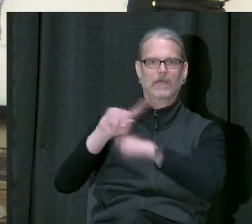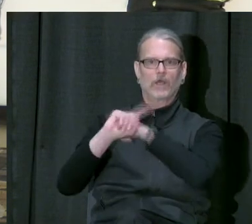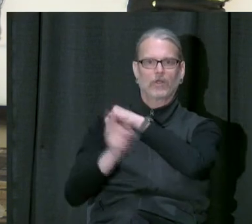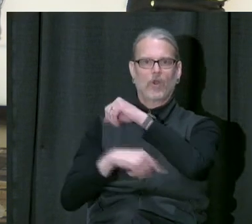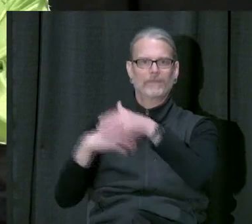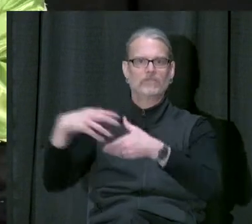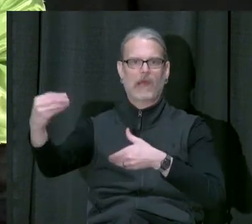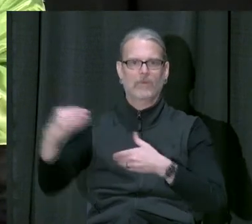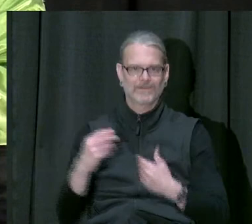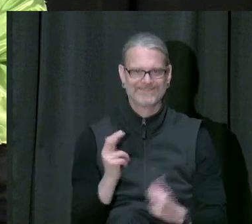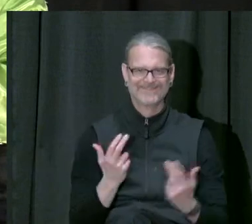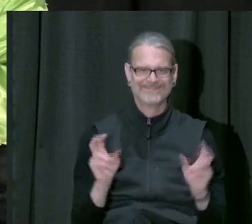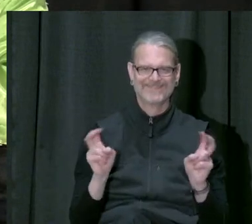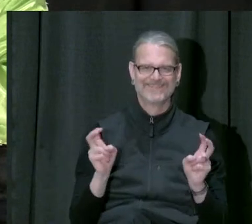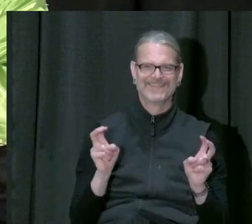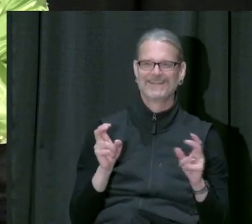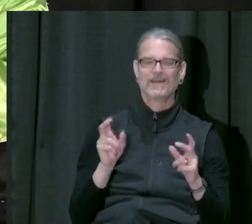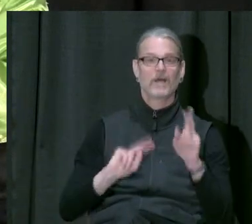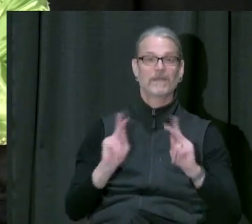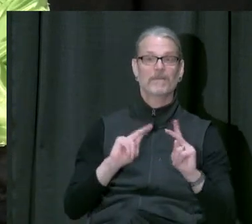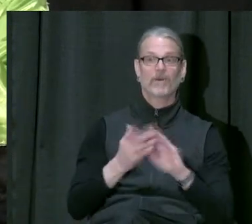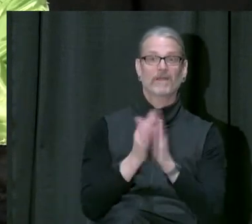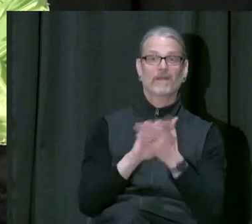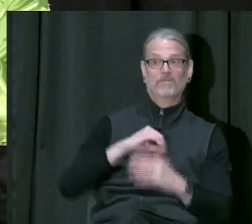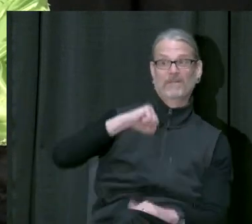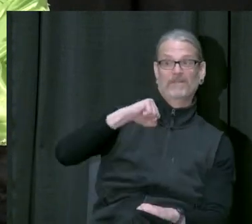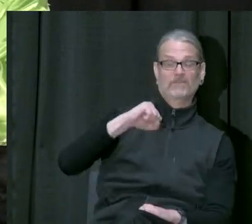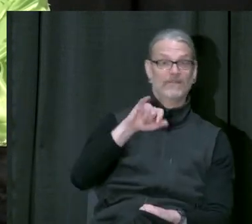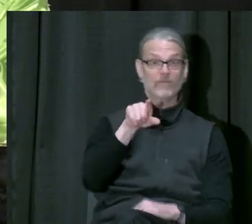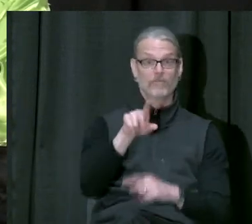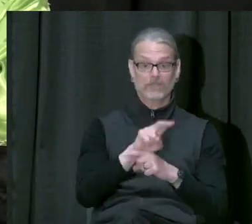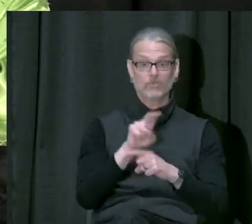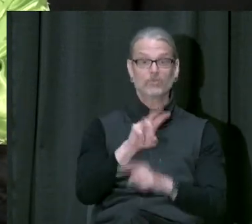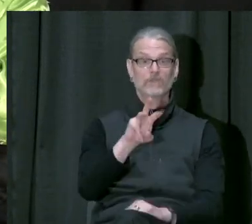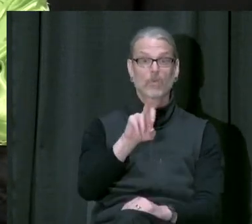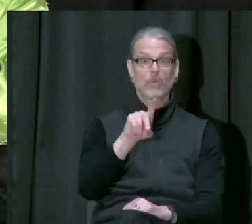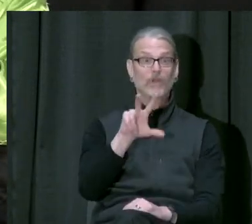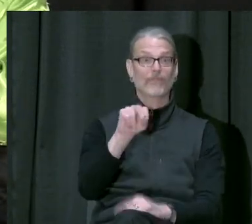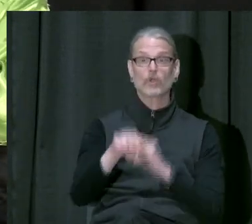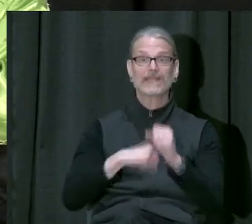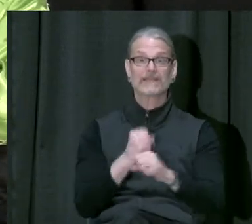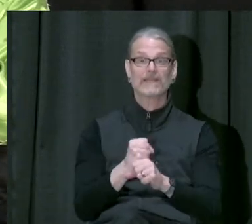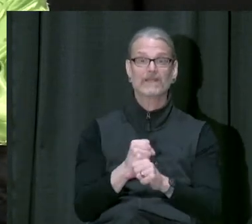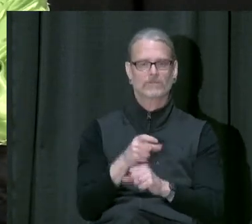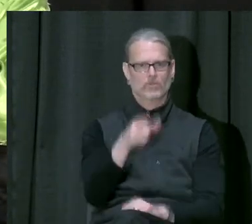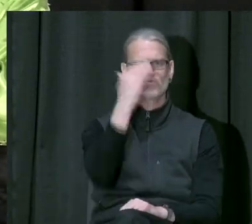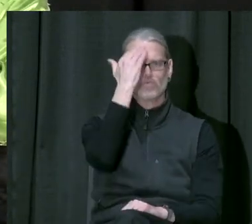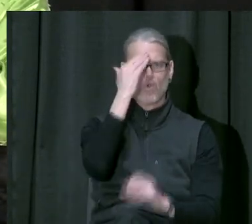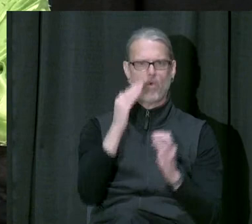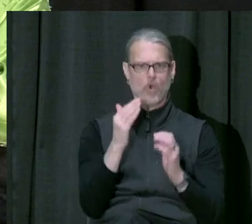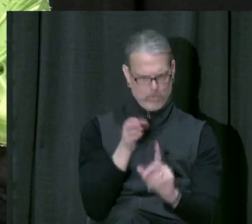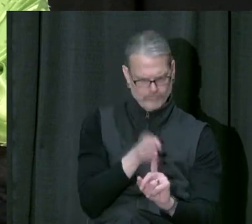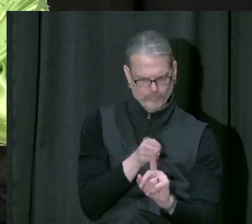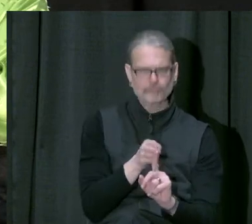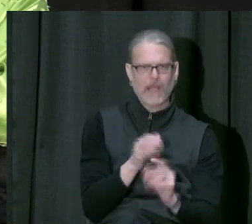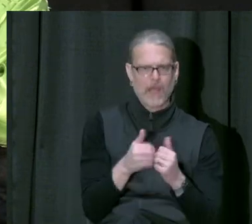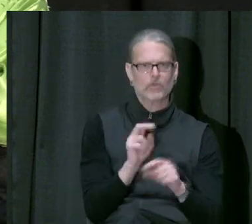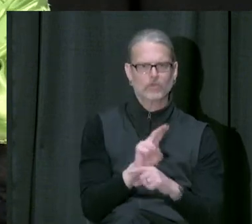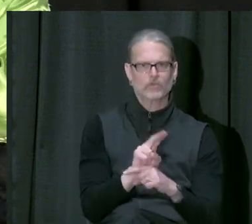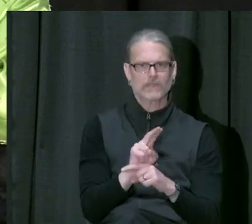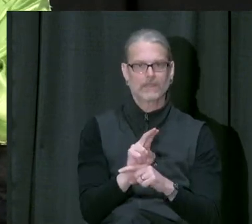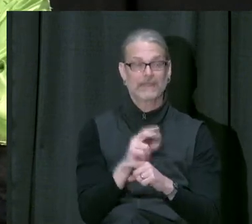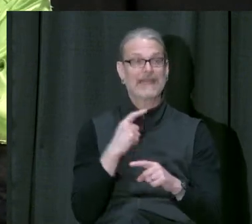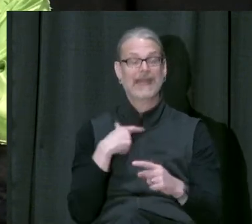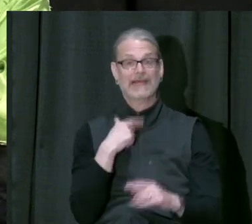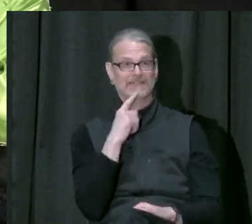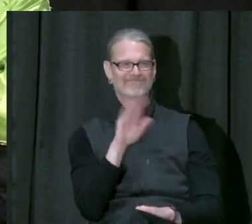very hard because people get defensive. If you've been using Word for 30 years, you have a very specific way you use it. And when I come in and tell you,